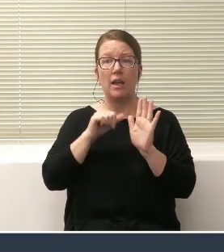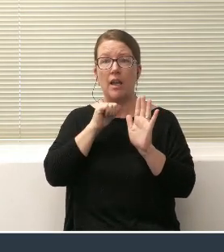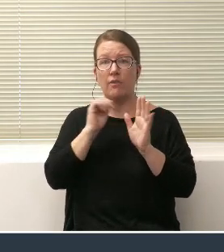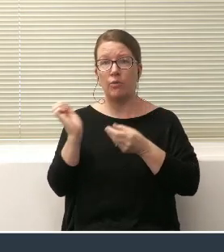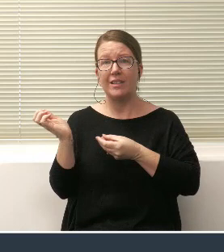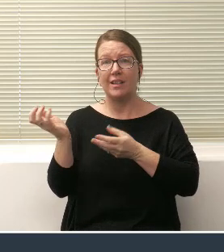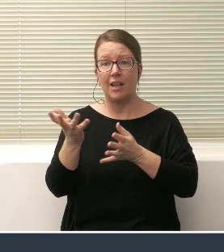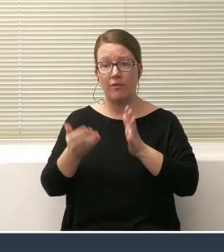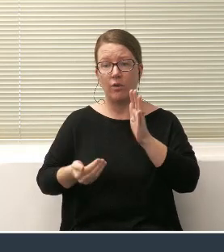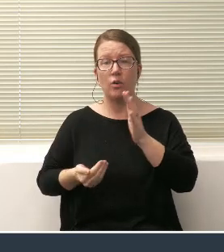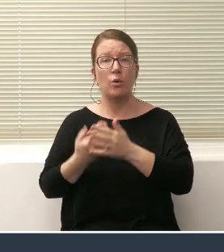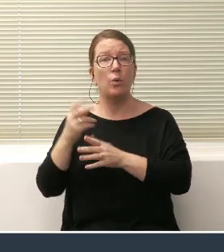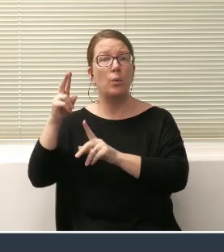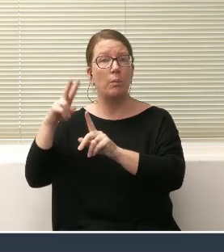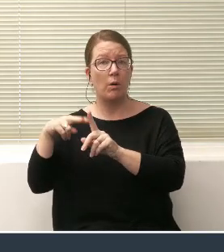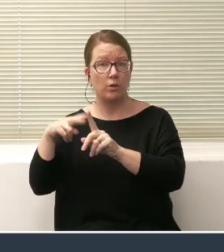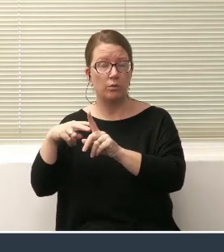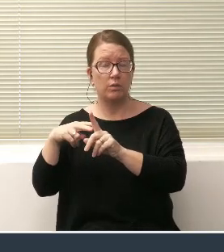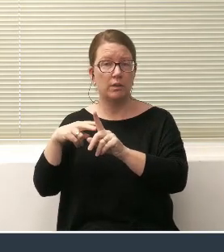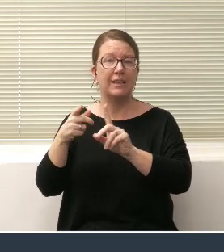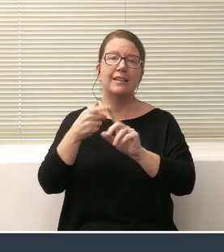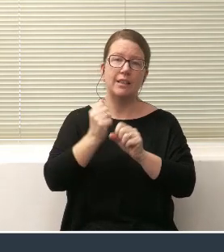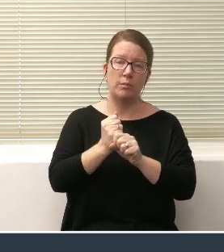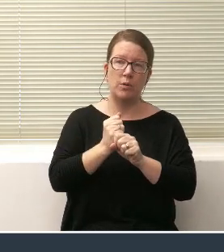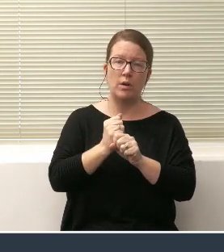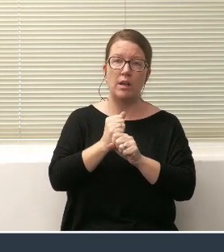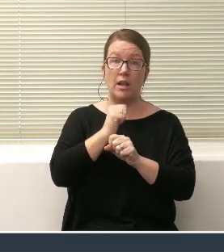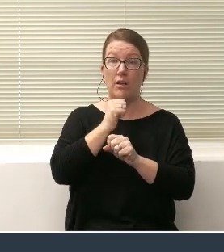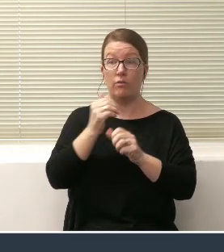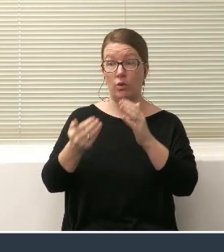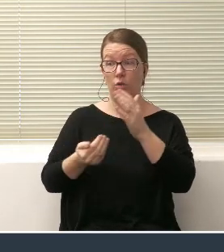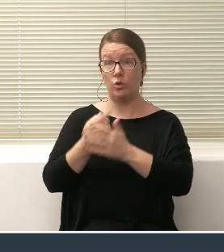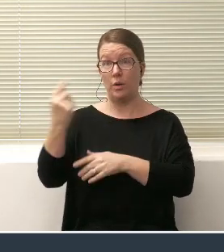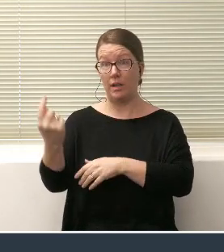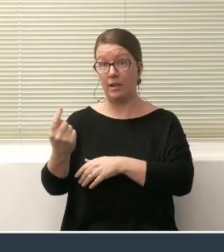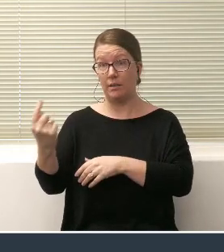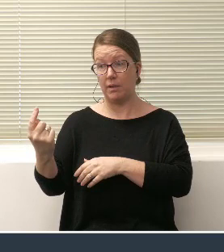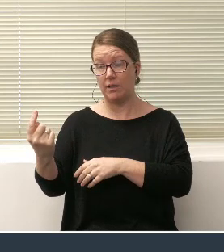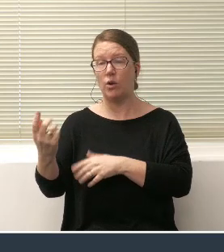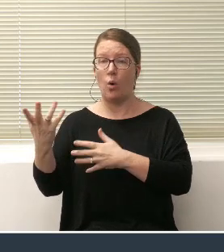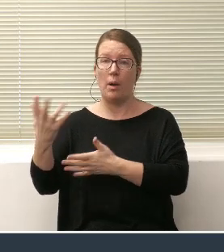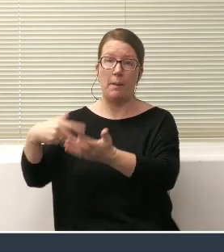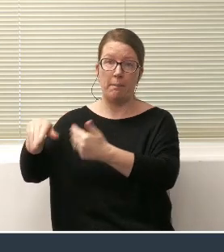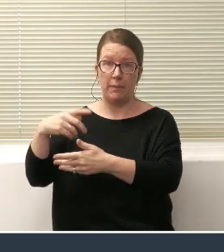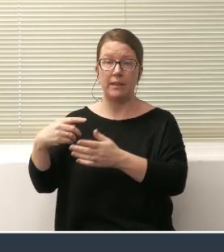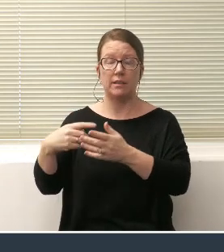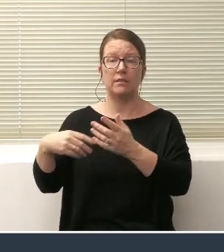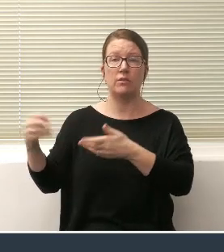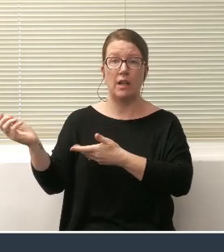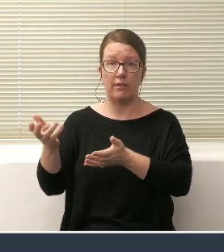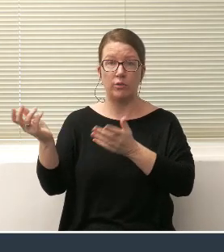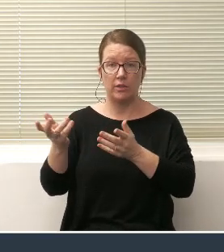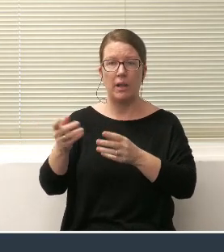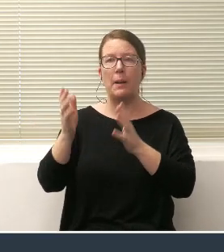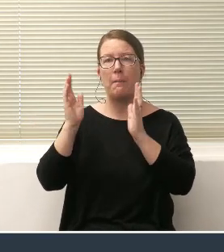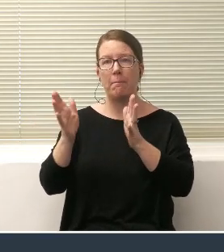of the model, i.e. whoever we get to deliver, either in a mixed way or an independent way, needs to